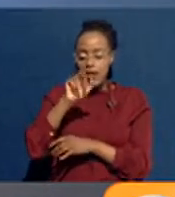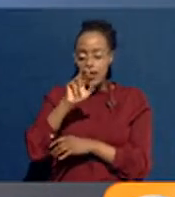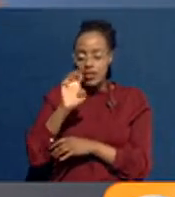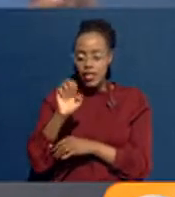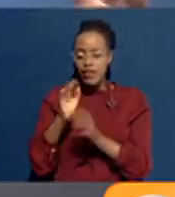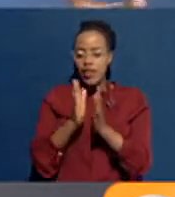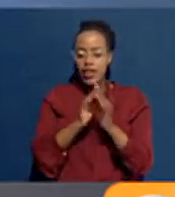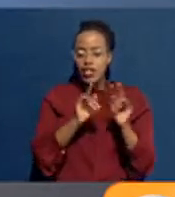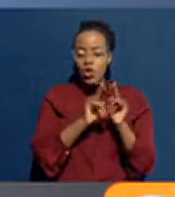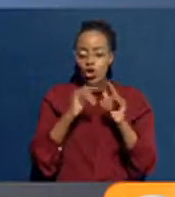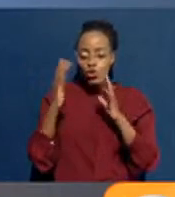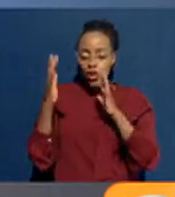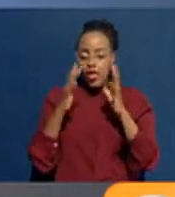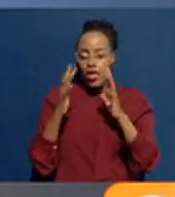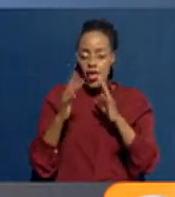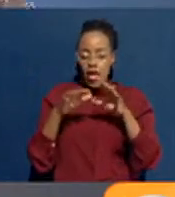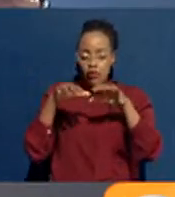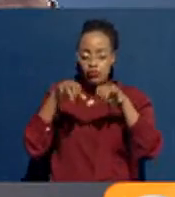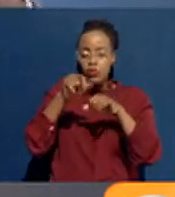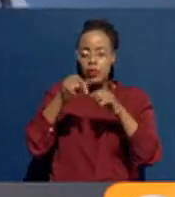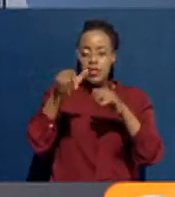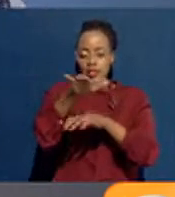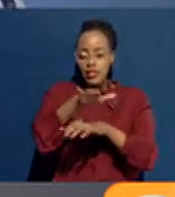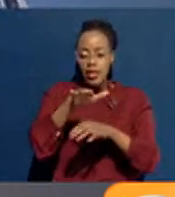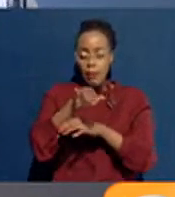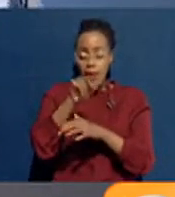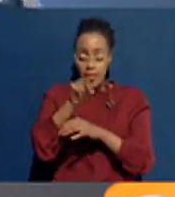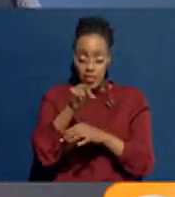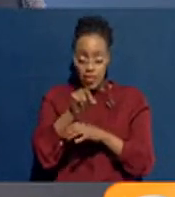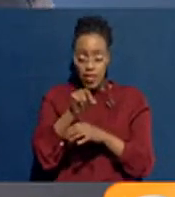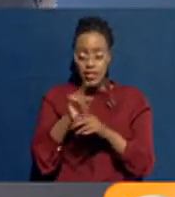Eh? Okay. So that